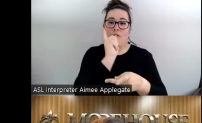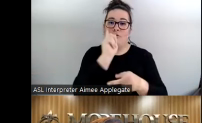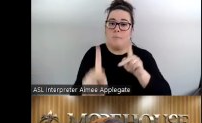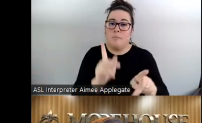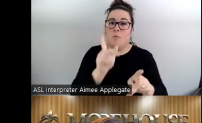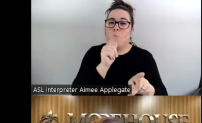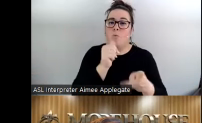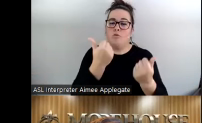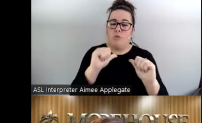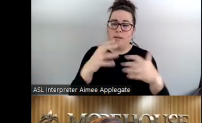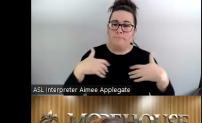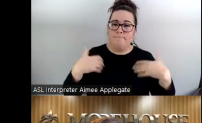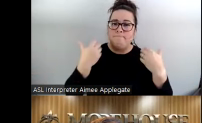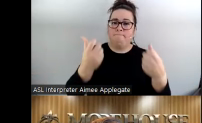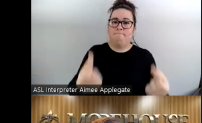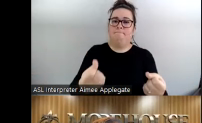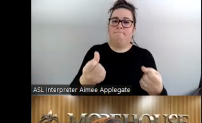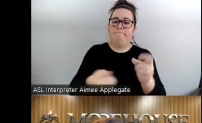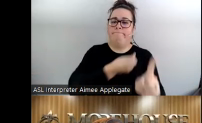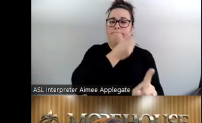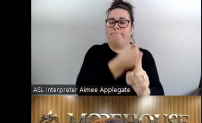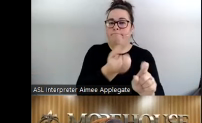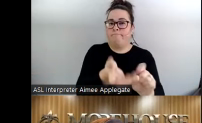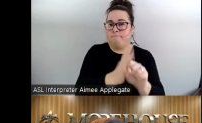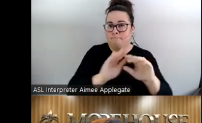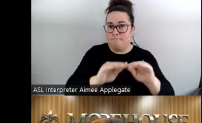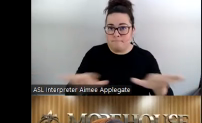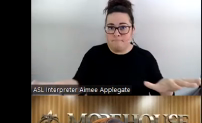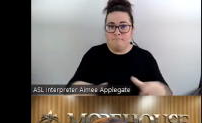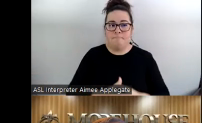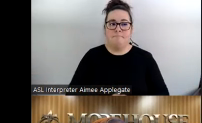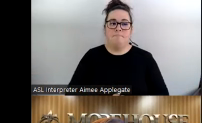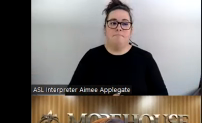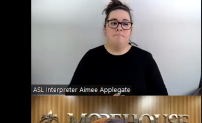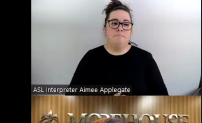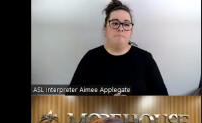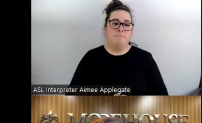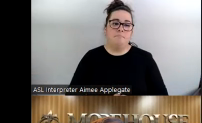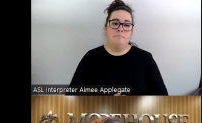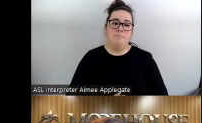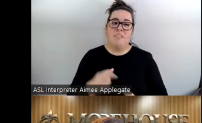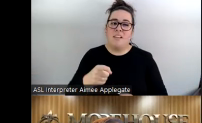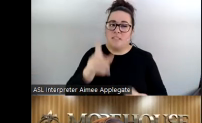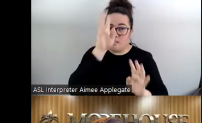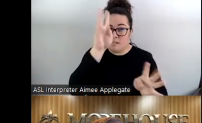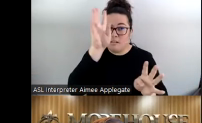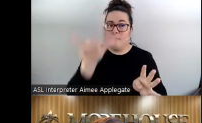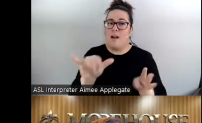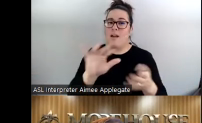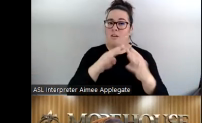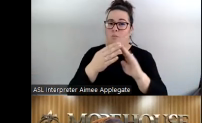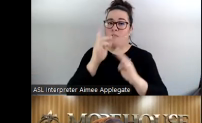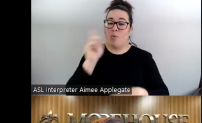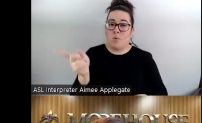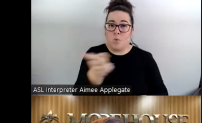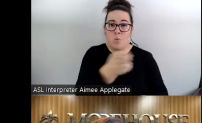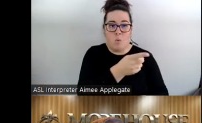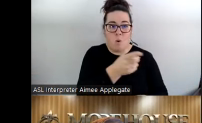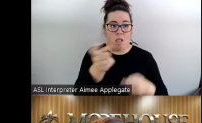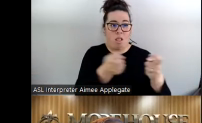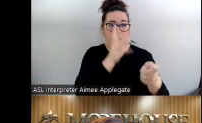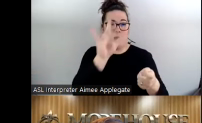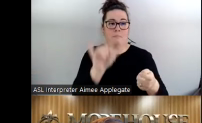difficulties. NCRN is created for community, by you all, governed by community leaders as